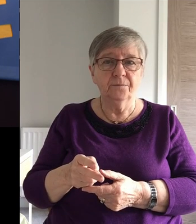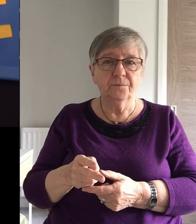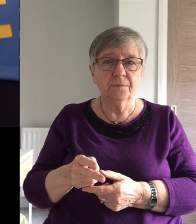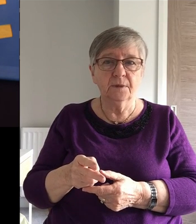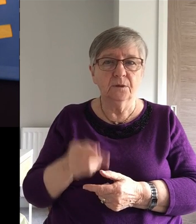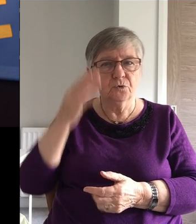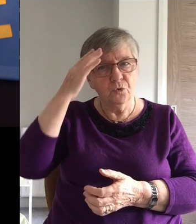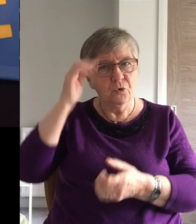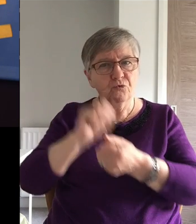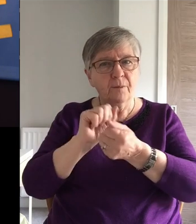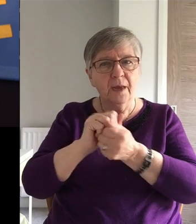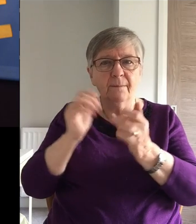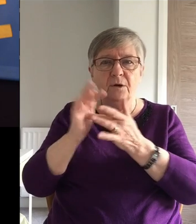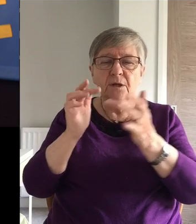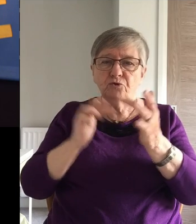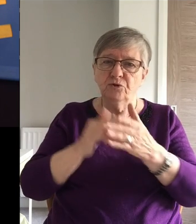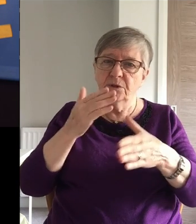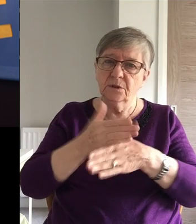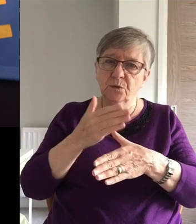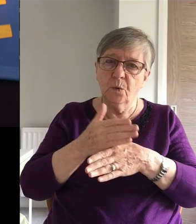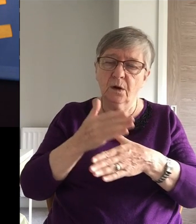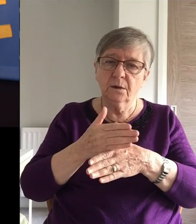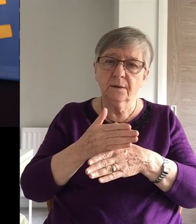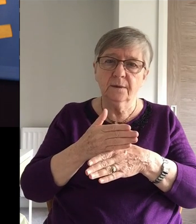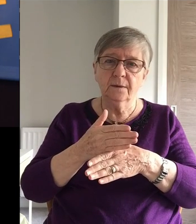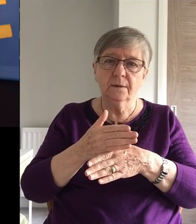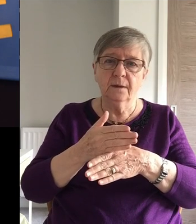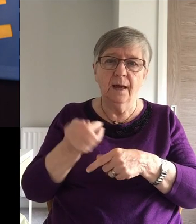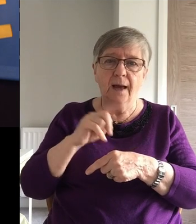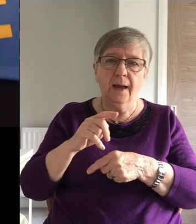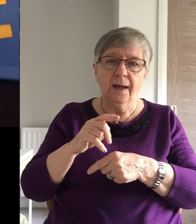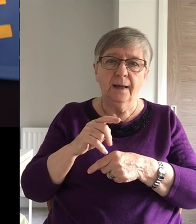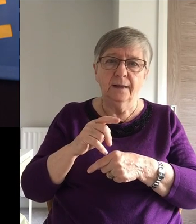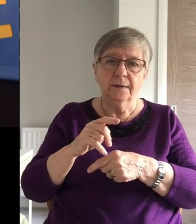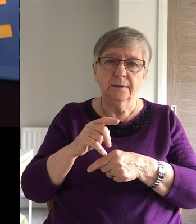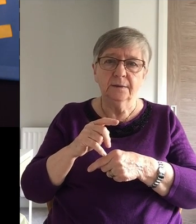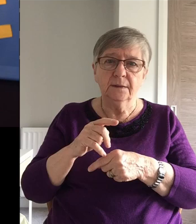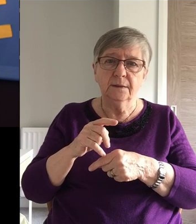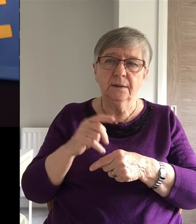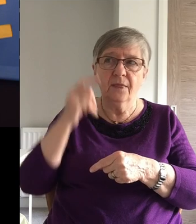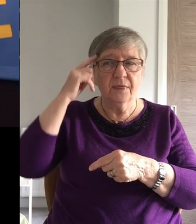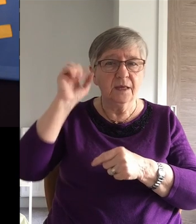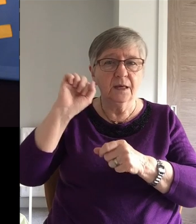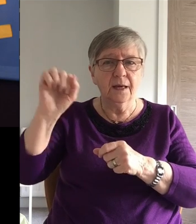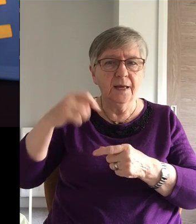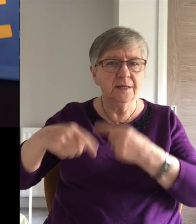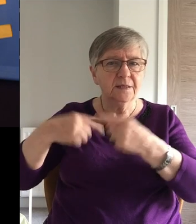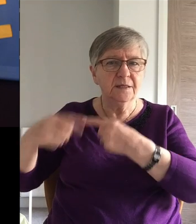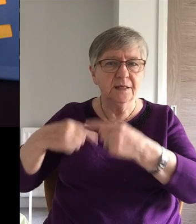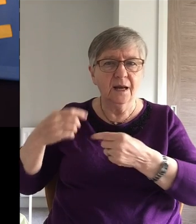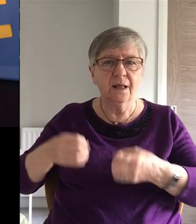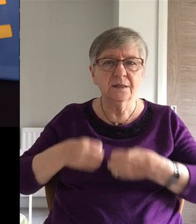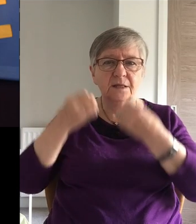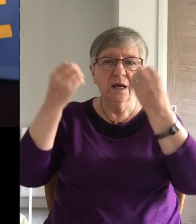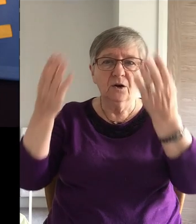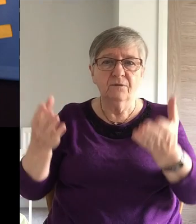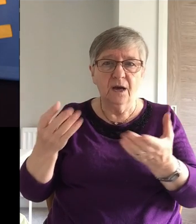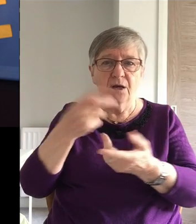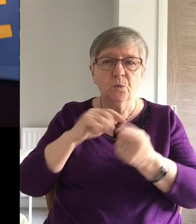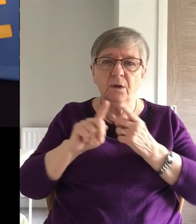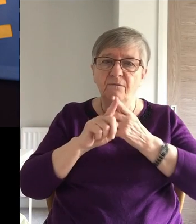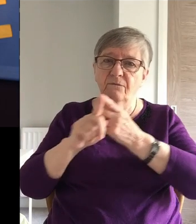And so, remembering Jesus' work and pleading his eternal sacrifice, we now follow